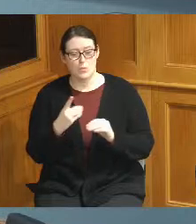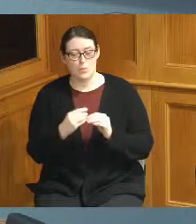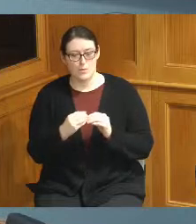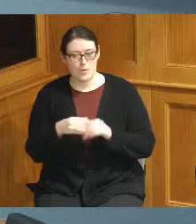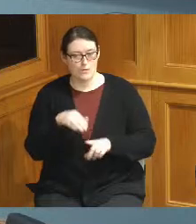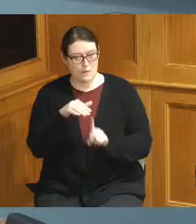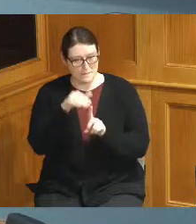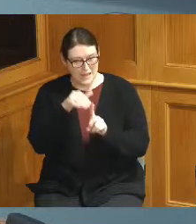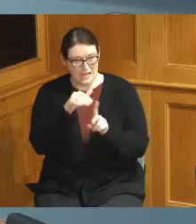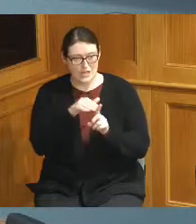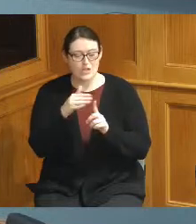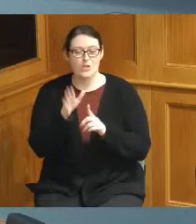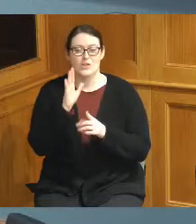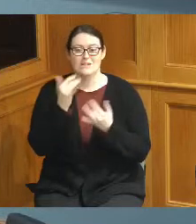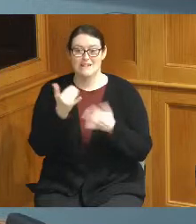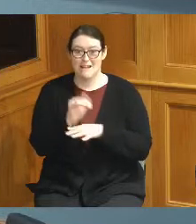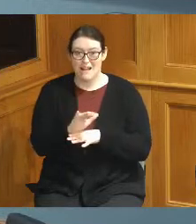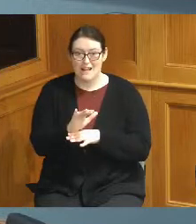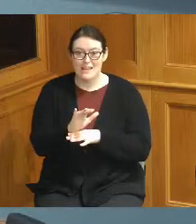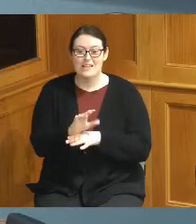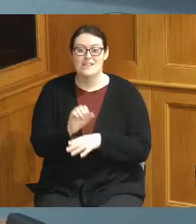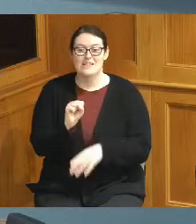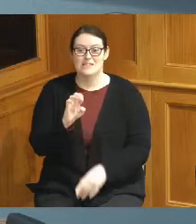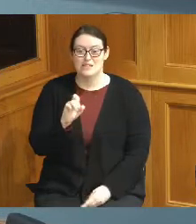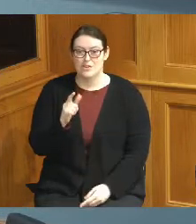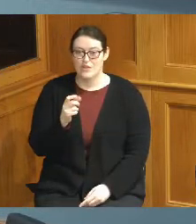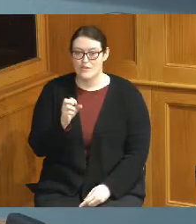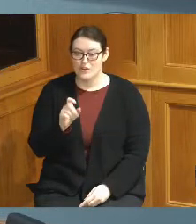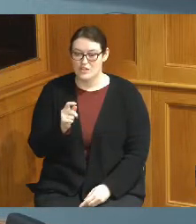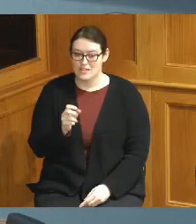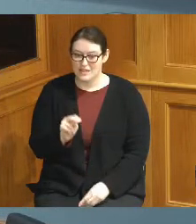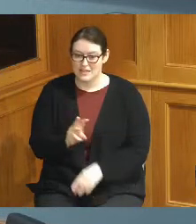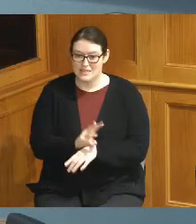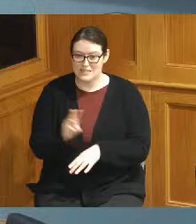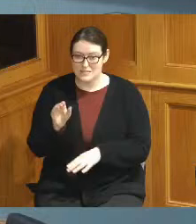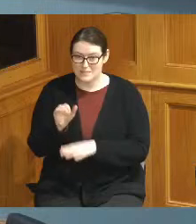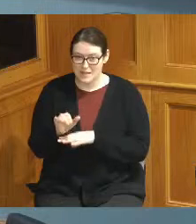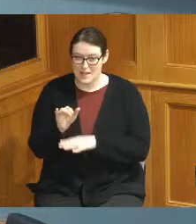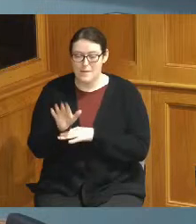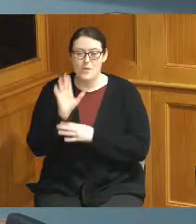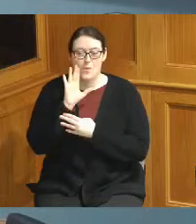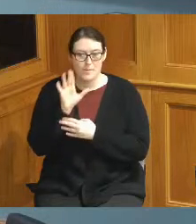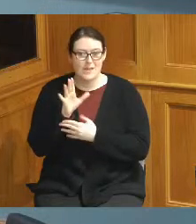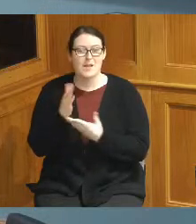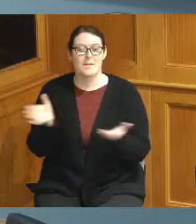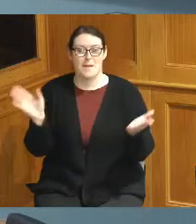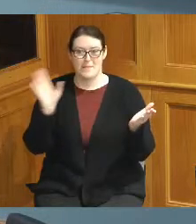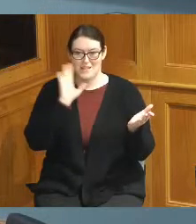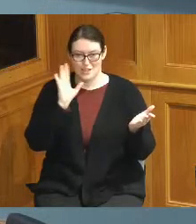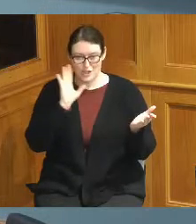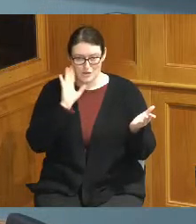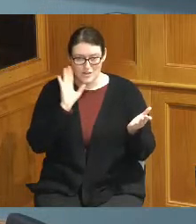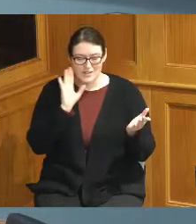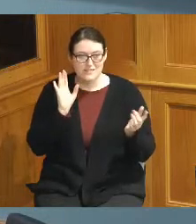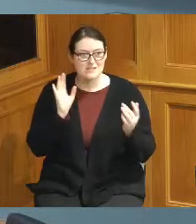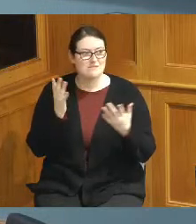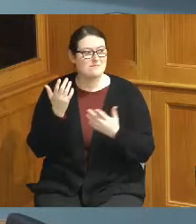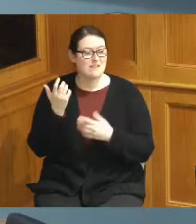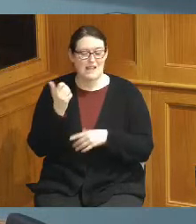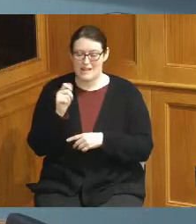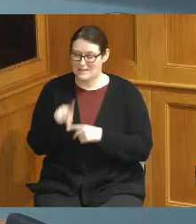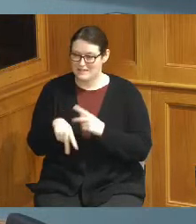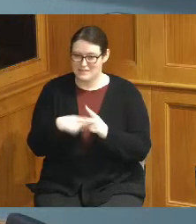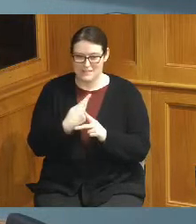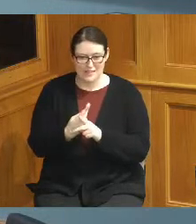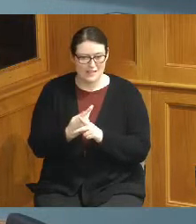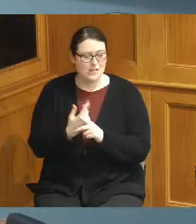public, public hearing tonight in Soberton is at 6 o'clock. And as is always the case, the administration is available